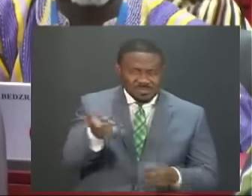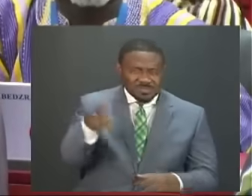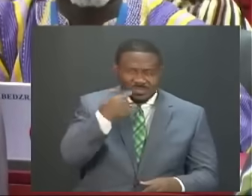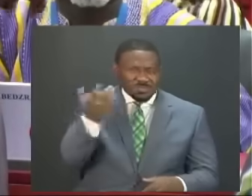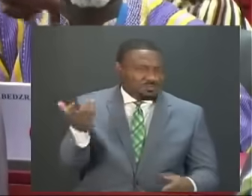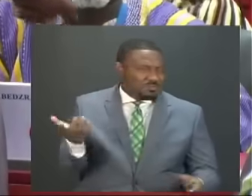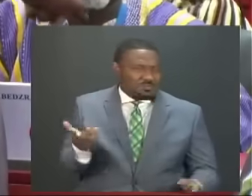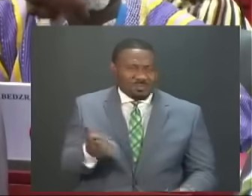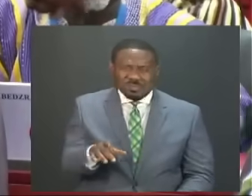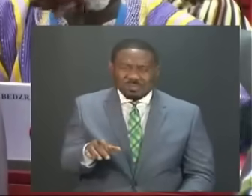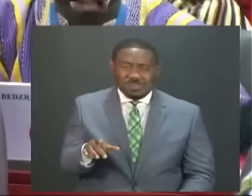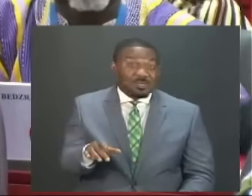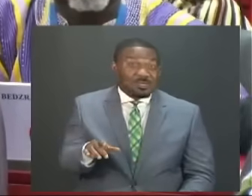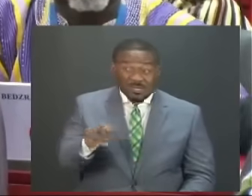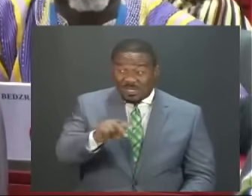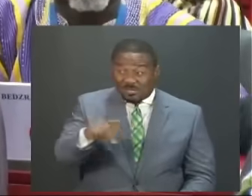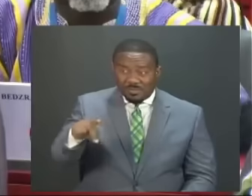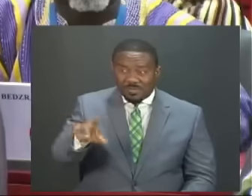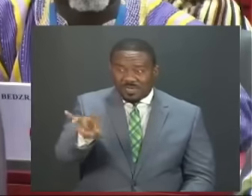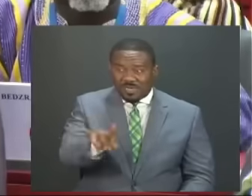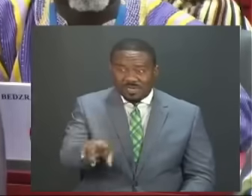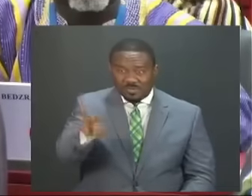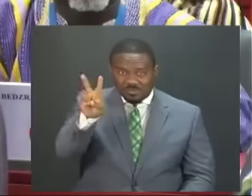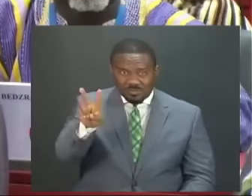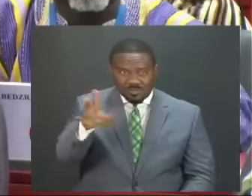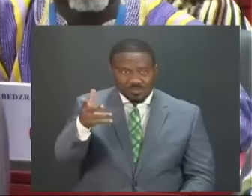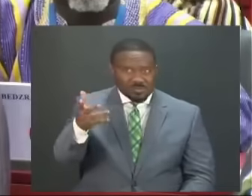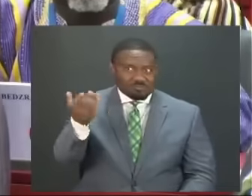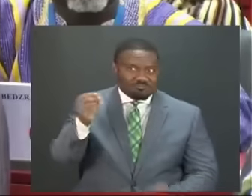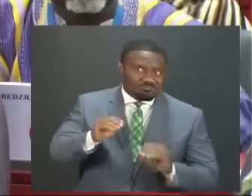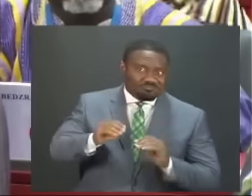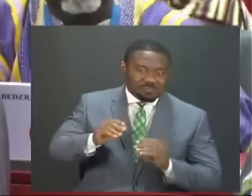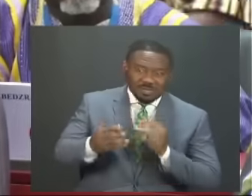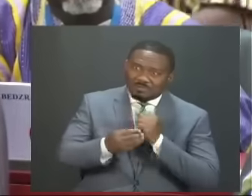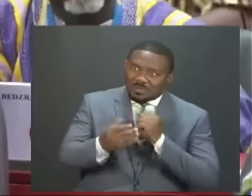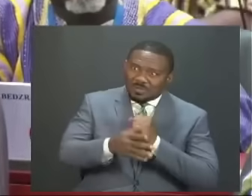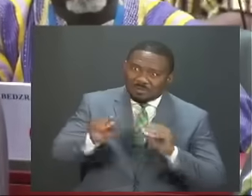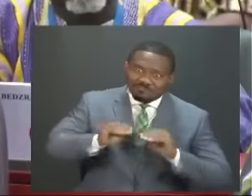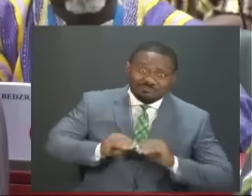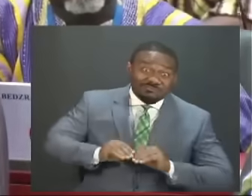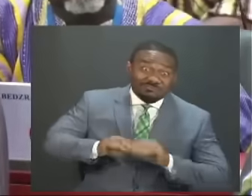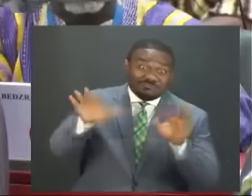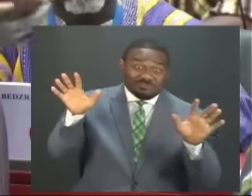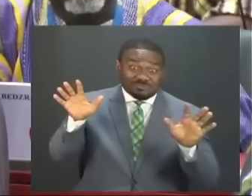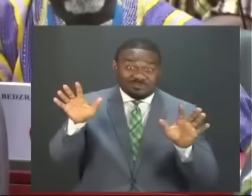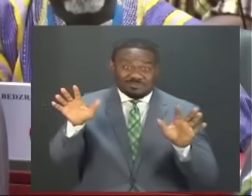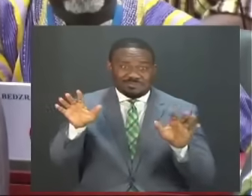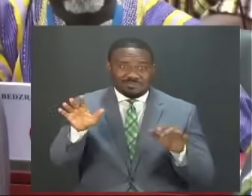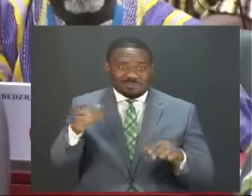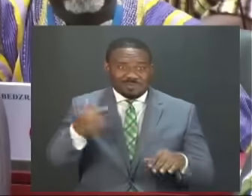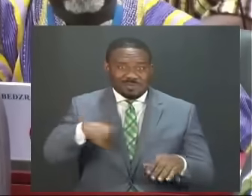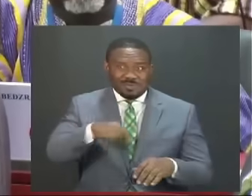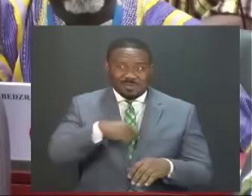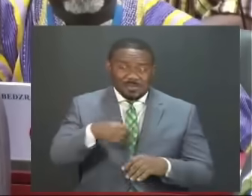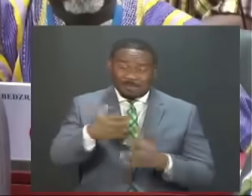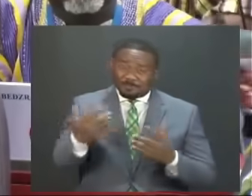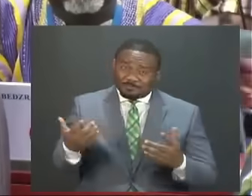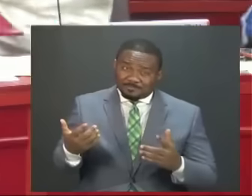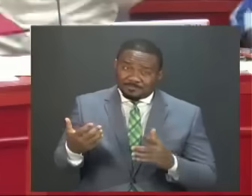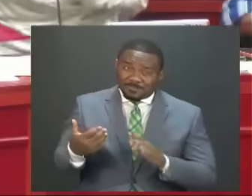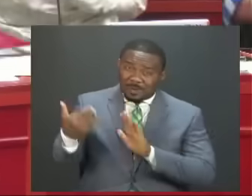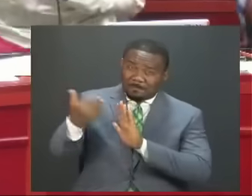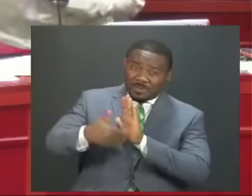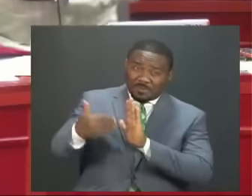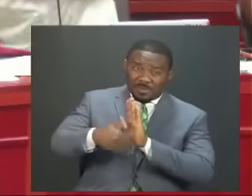members were 82, so that the media will take it out, and for the whole weekend will be bastardized.